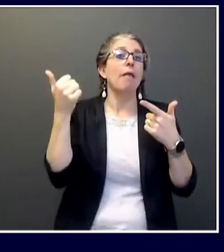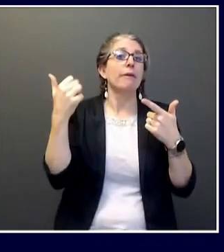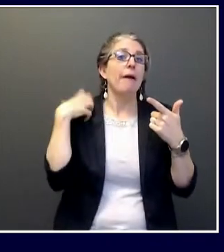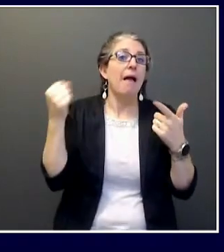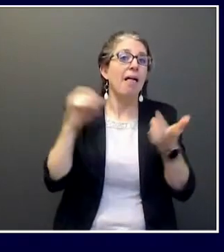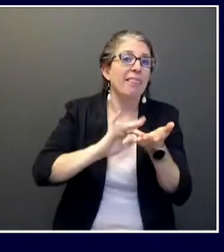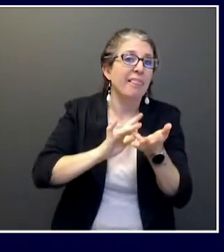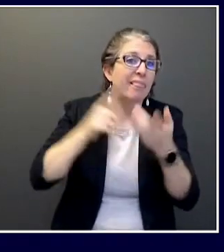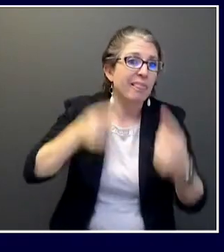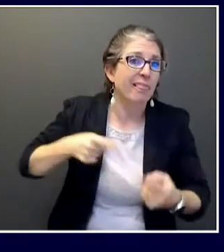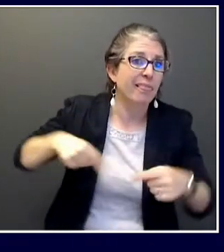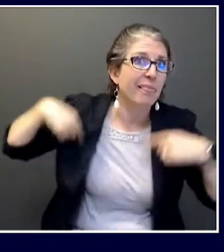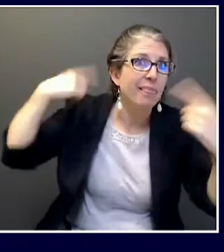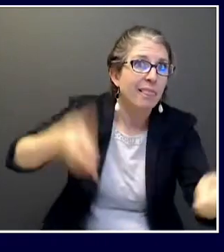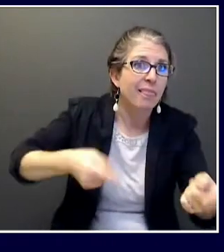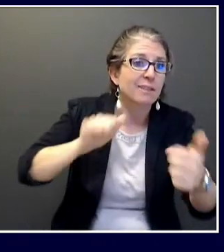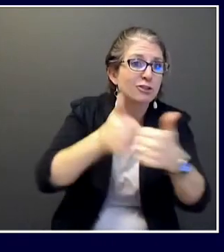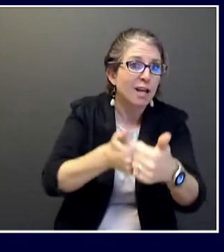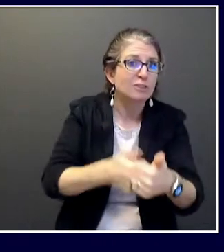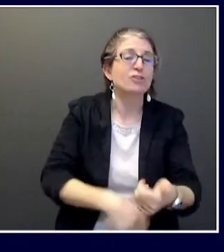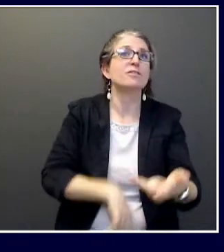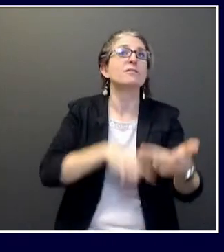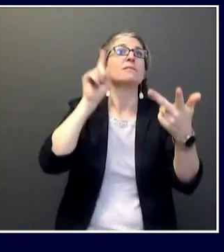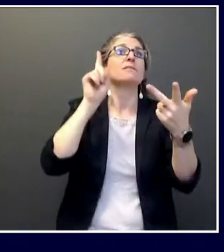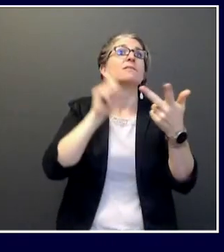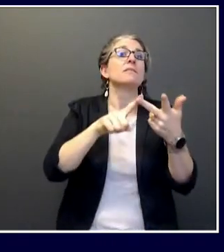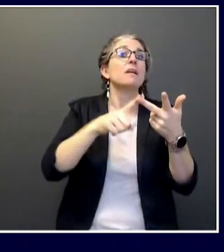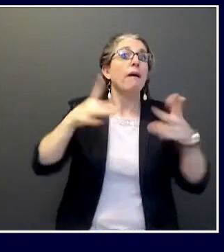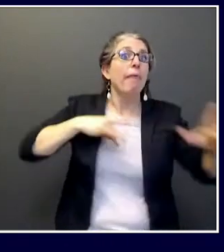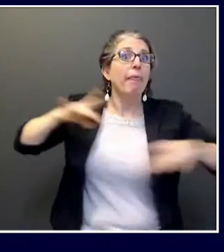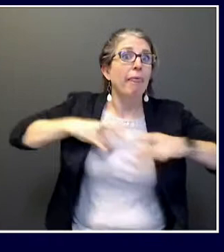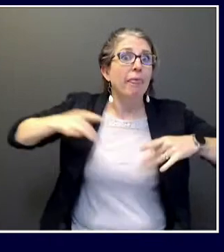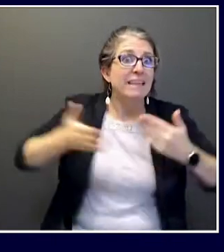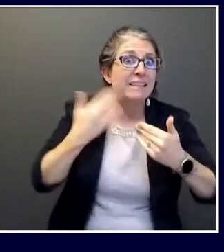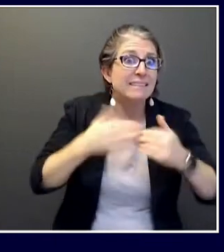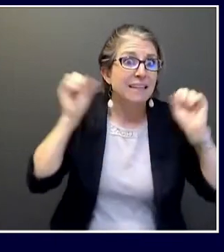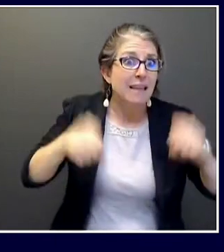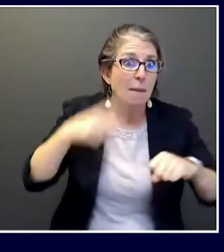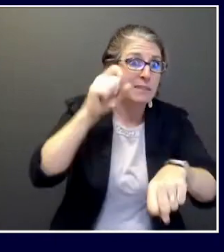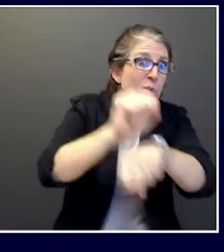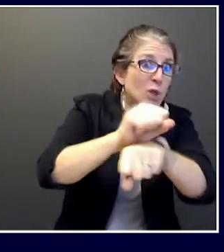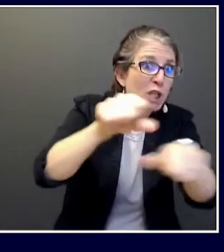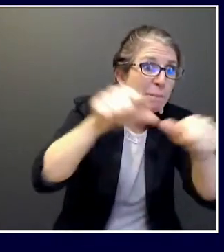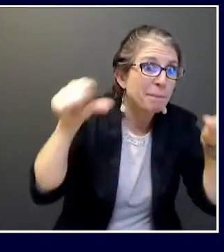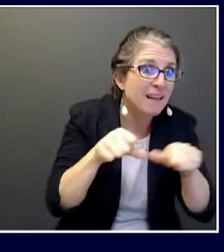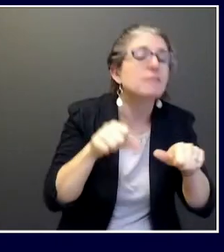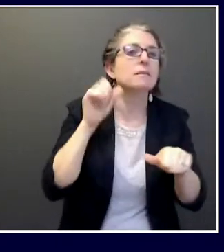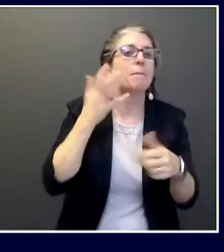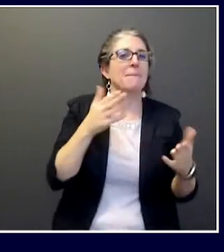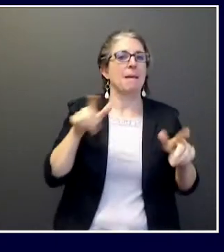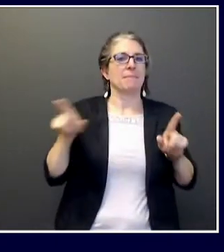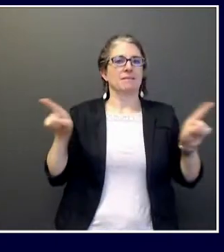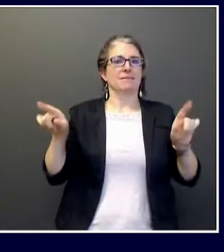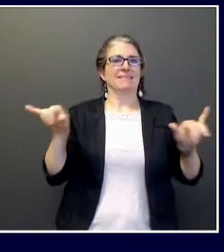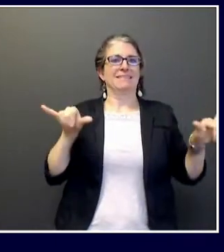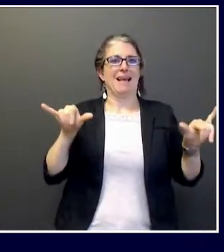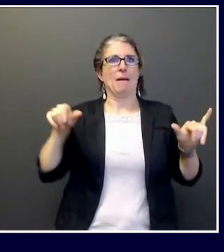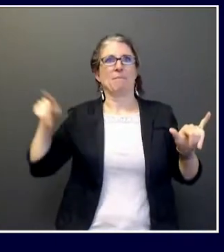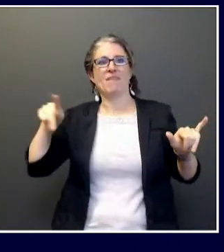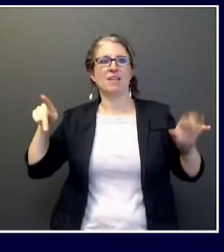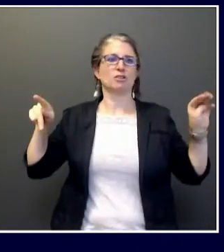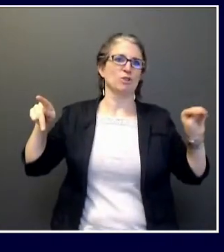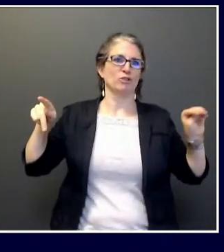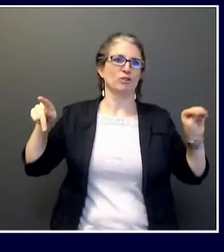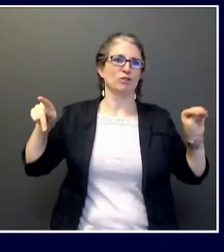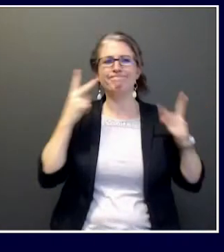workplace exposures put them at a higher risk of COVID-19. We'll know more about that in the coming days, but I ask everyone